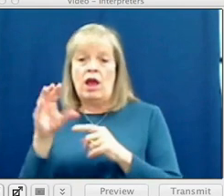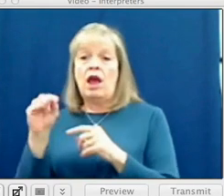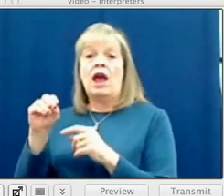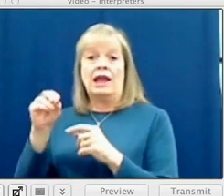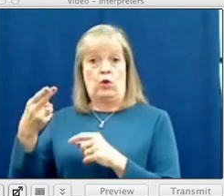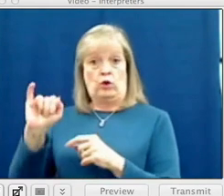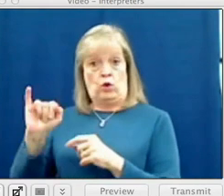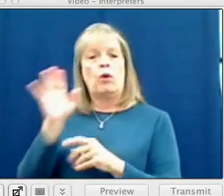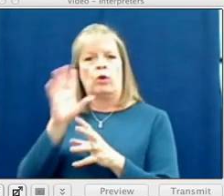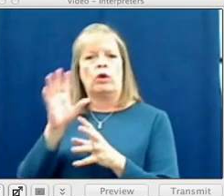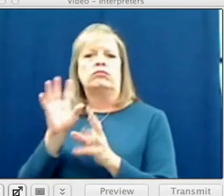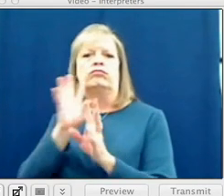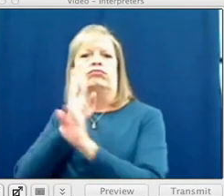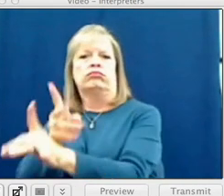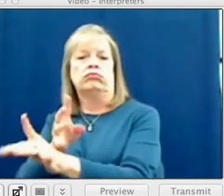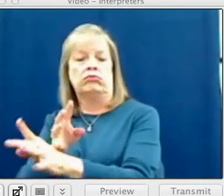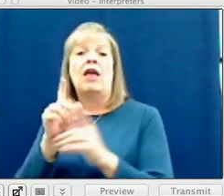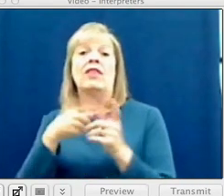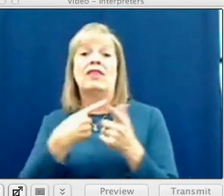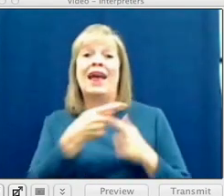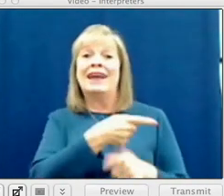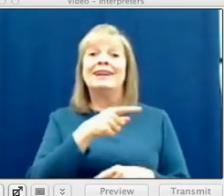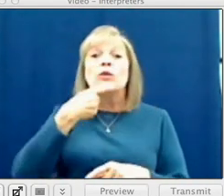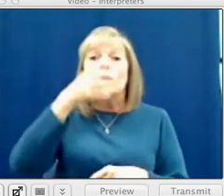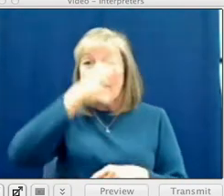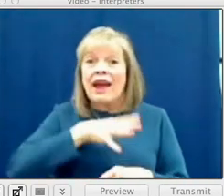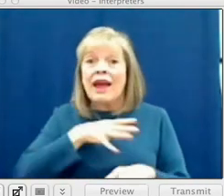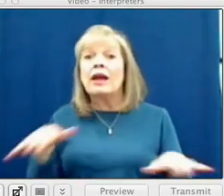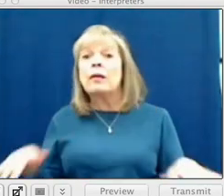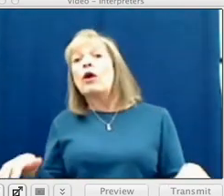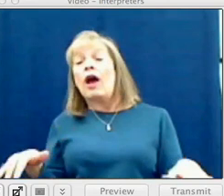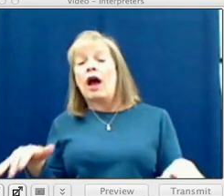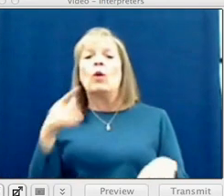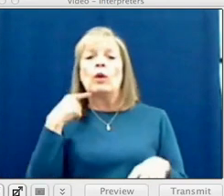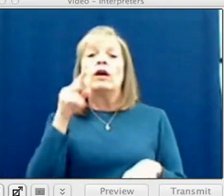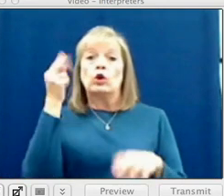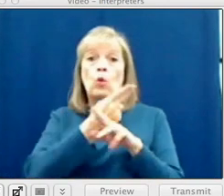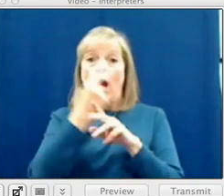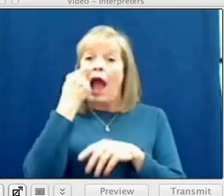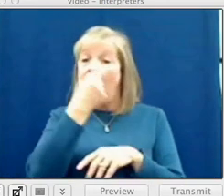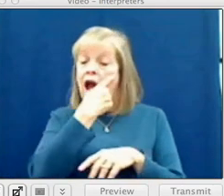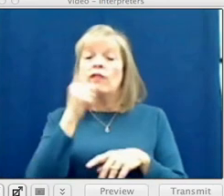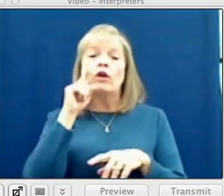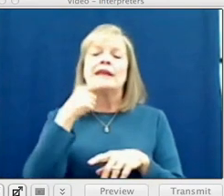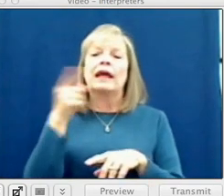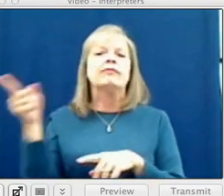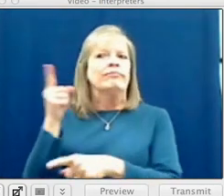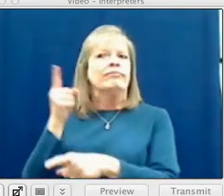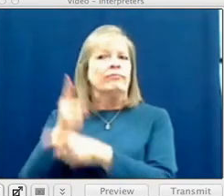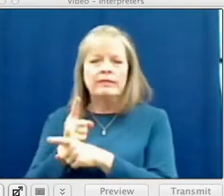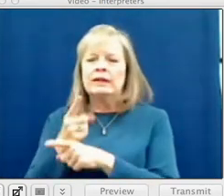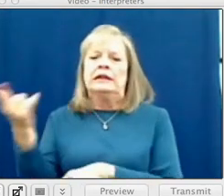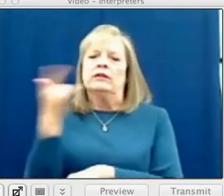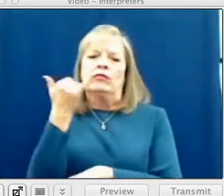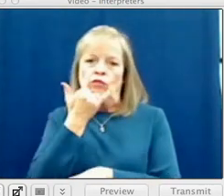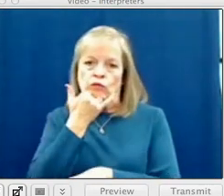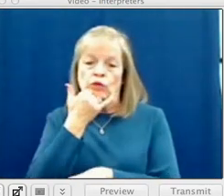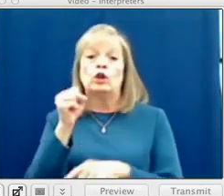to confirm the accuracy of the message. The lawyer and the hearing interpreter and the insurance agent stood at the head of